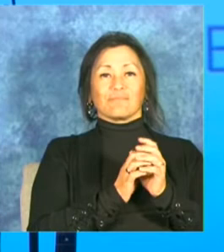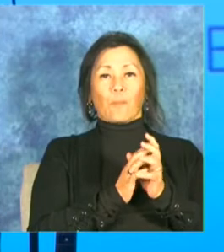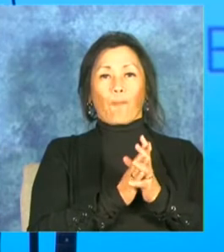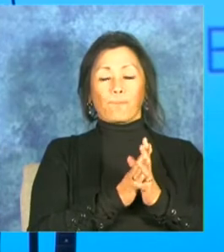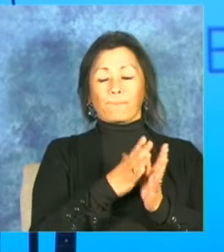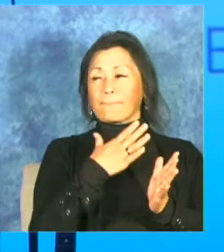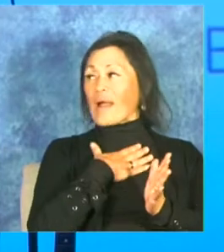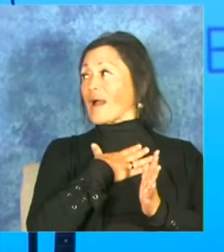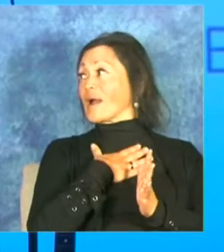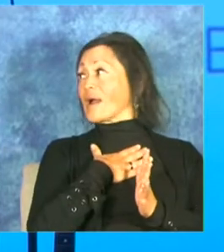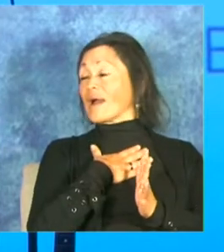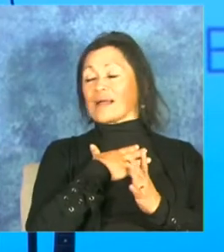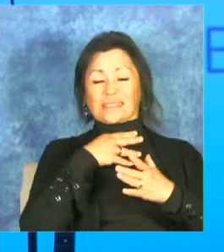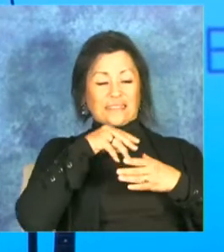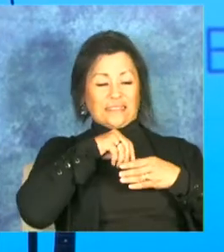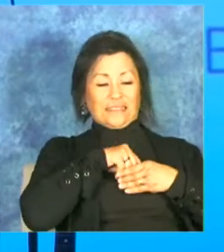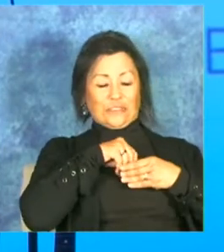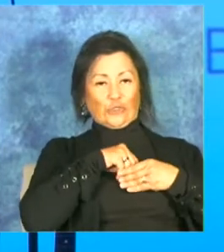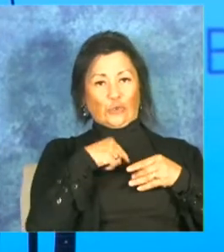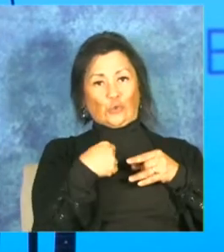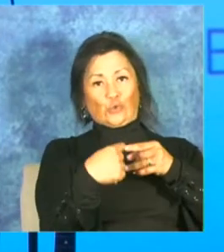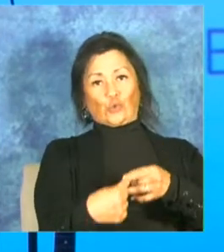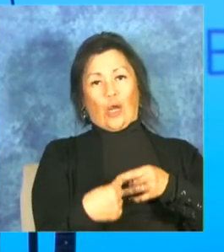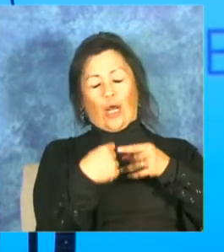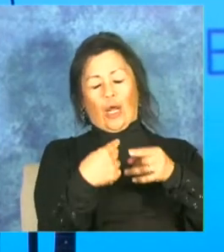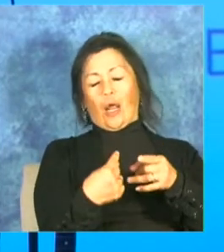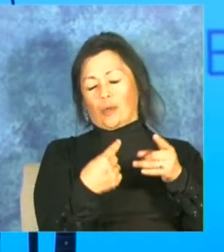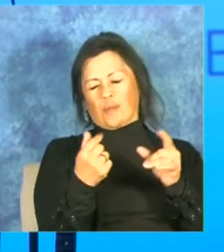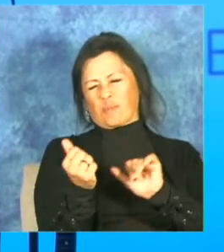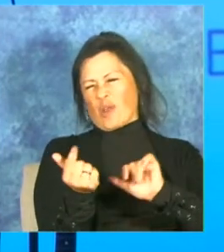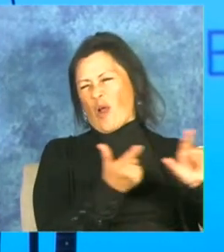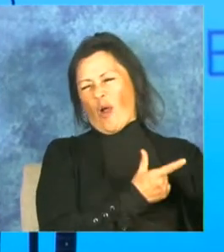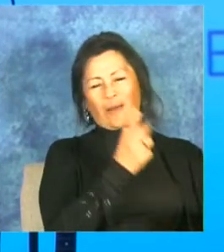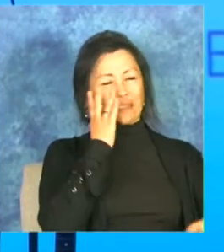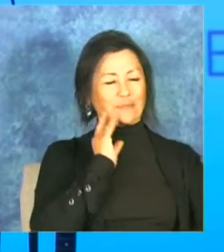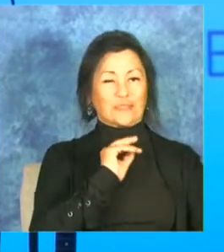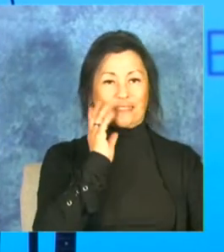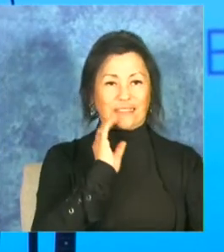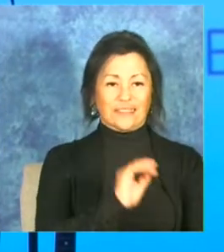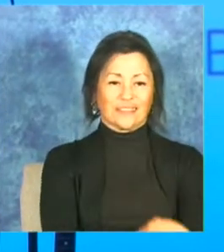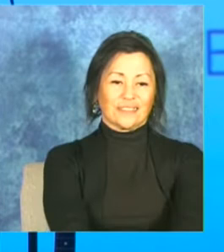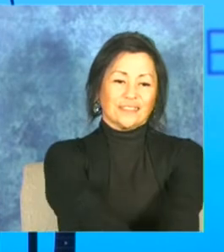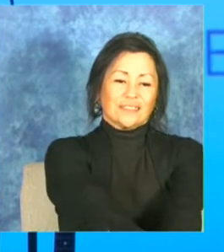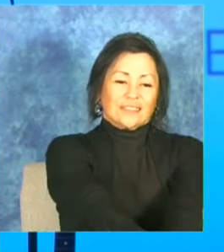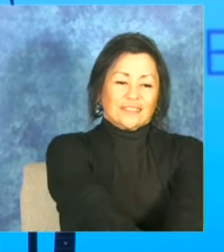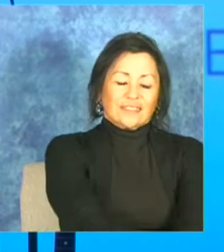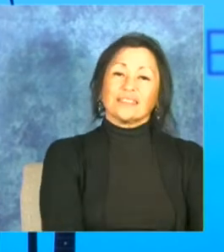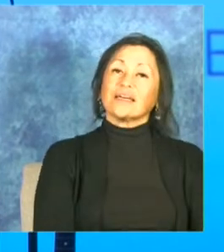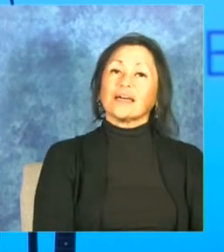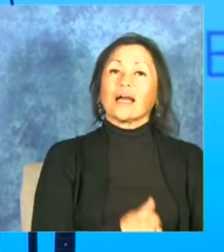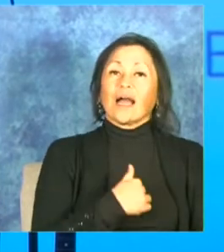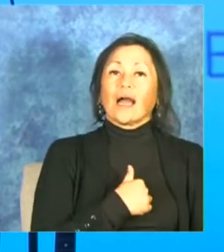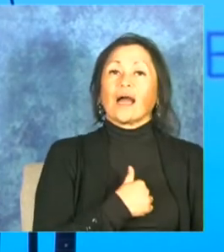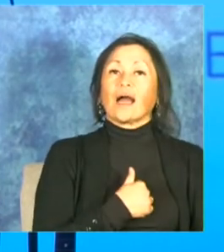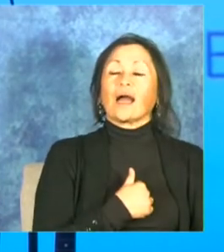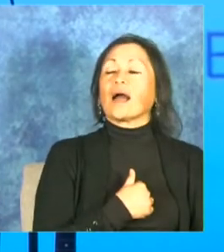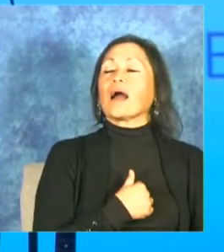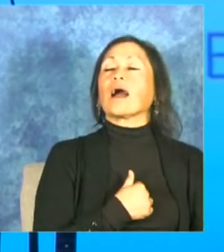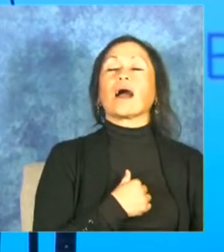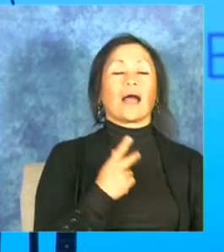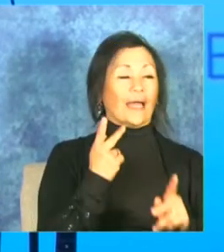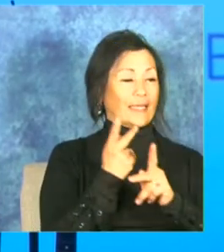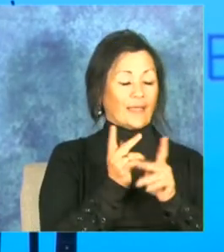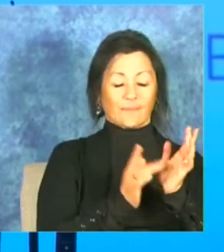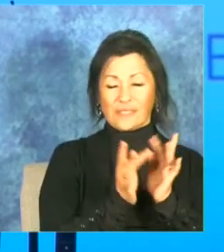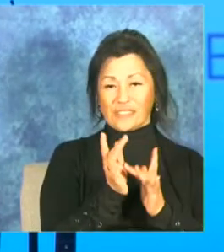and my internal battles that are common to every human being on this planet. I just kept him in the boat. I never one